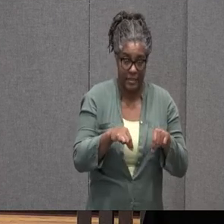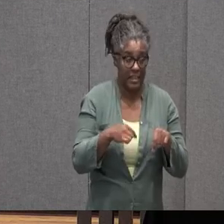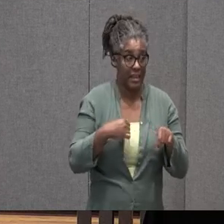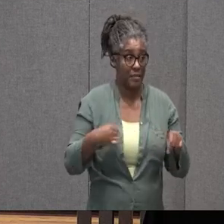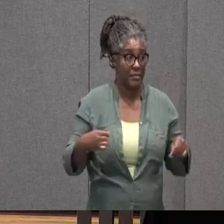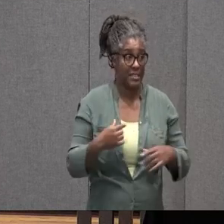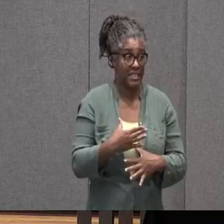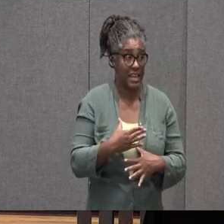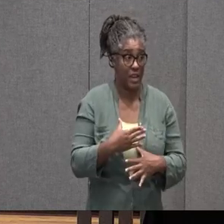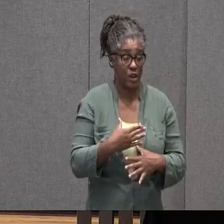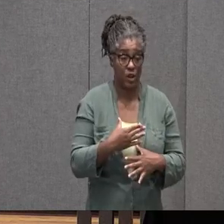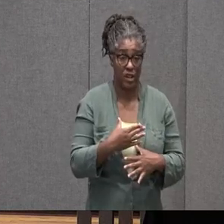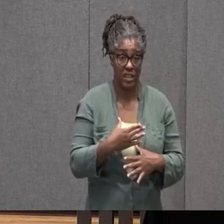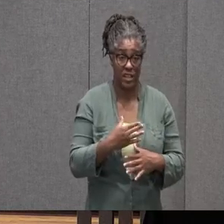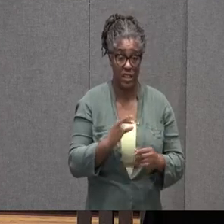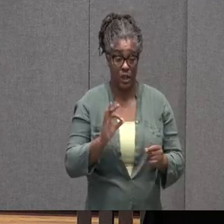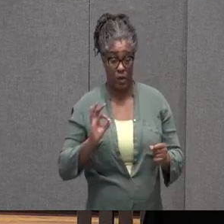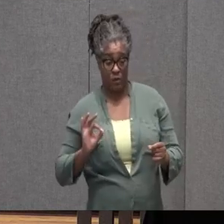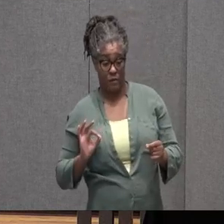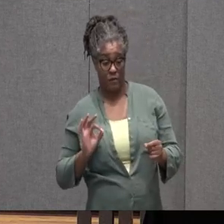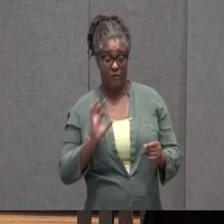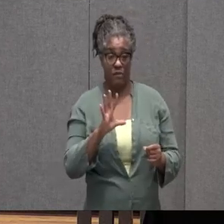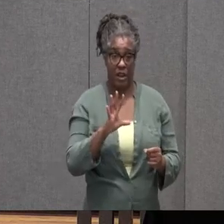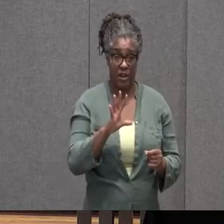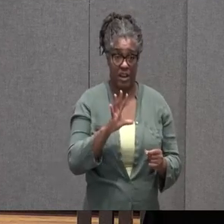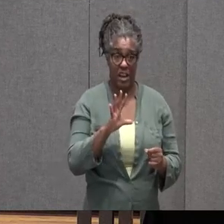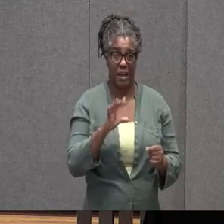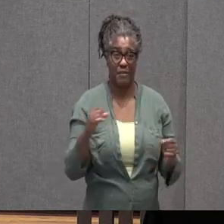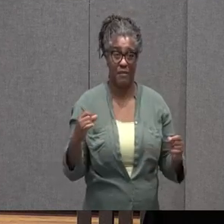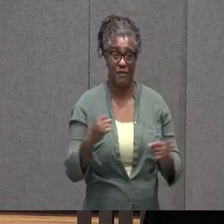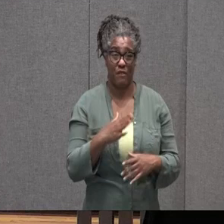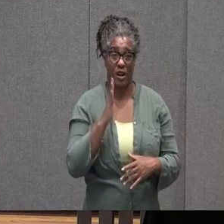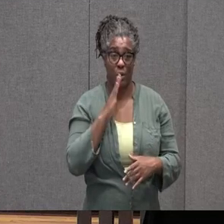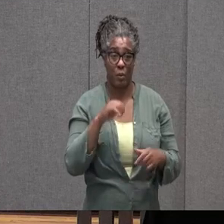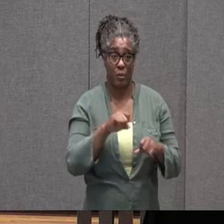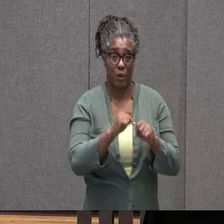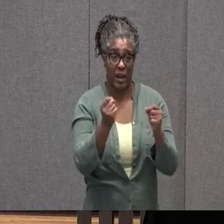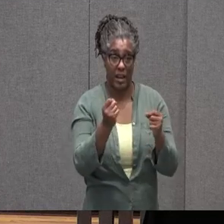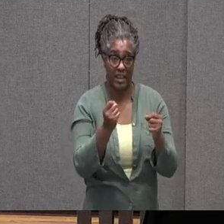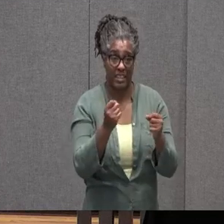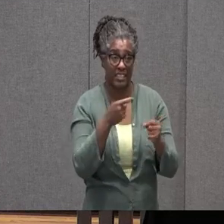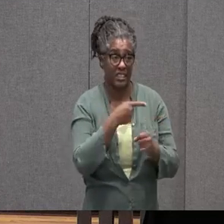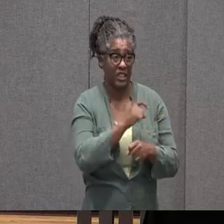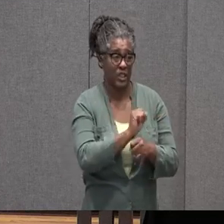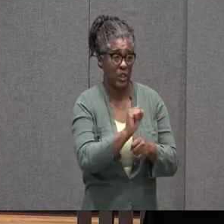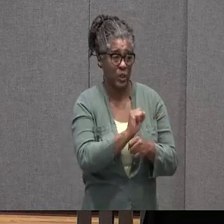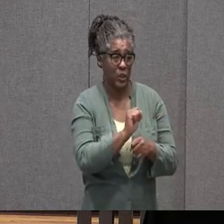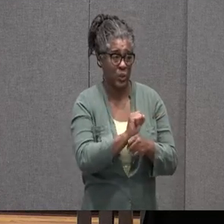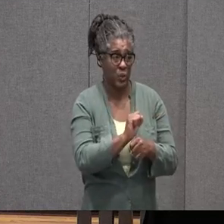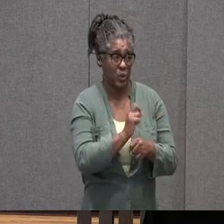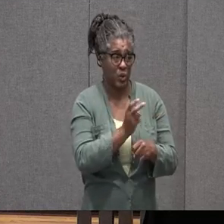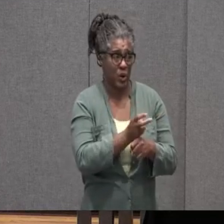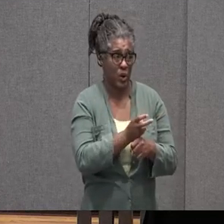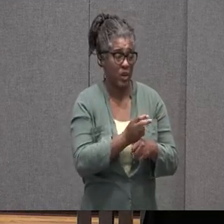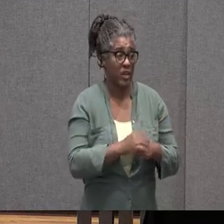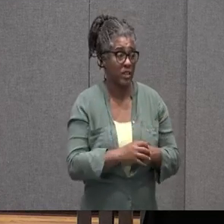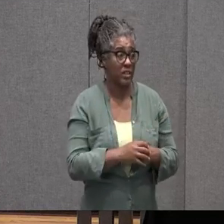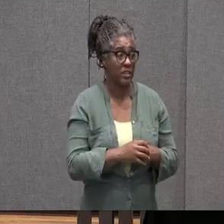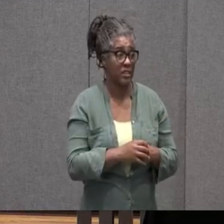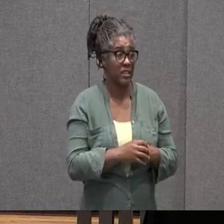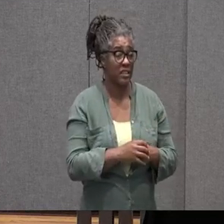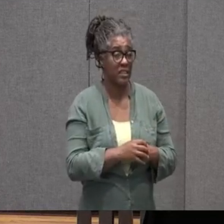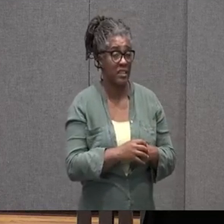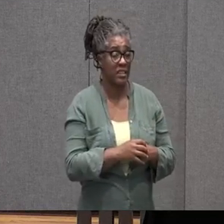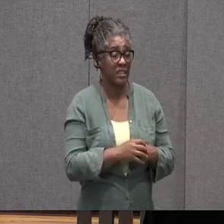I'm worried I'll break it. And she works so hard on it. But I can hold it from a safe distance.